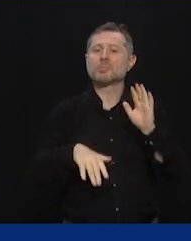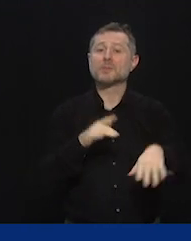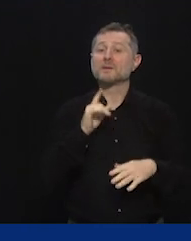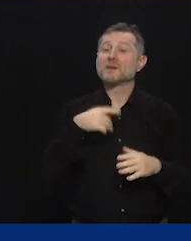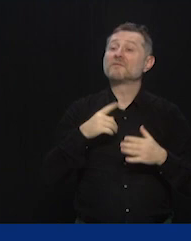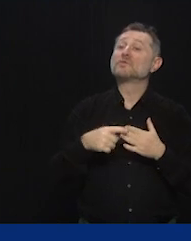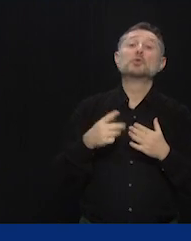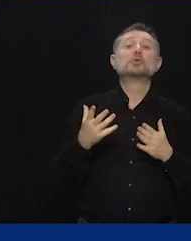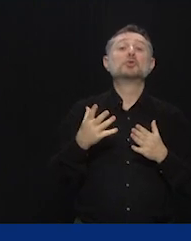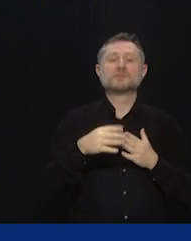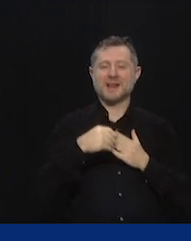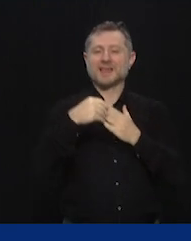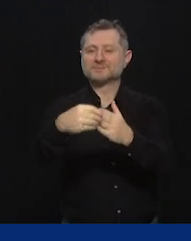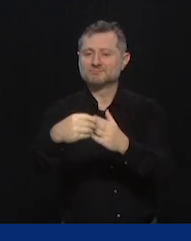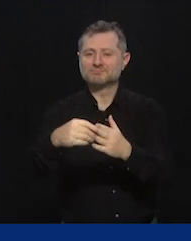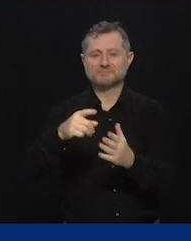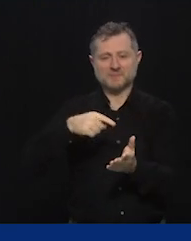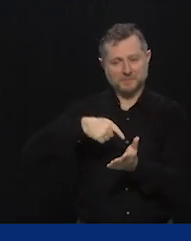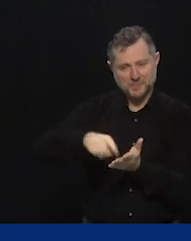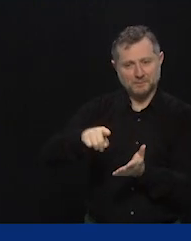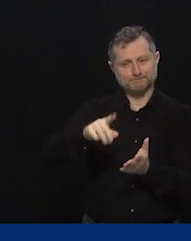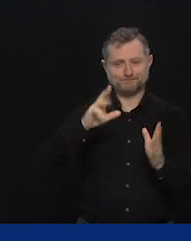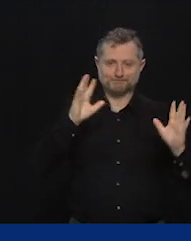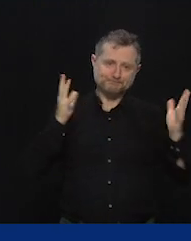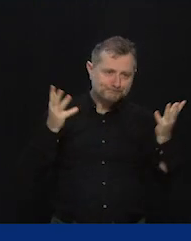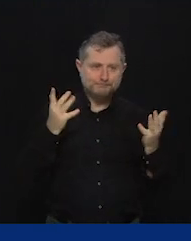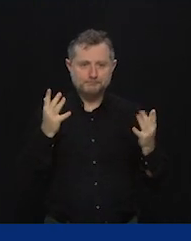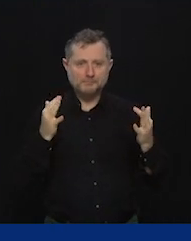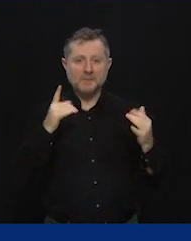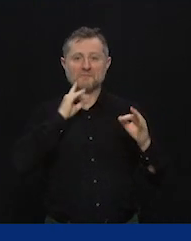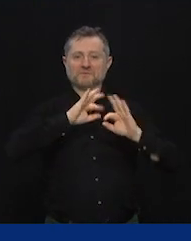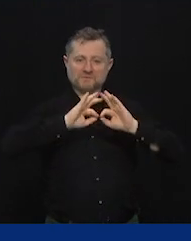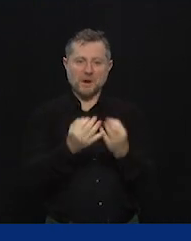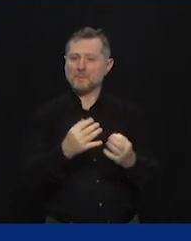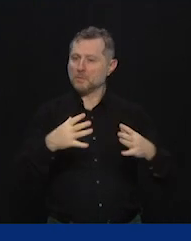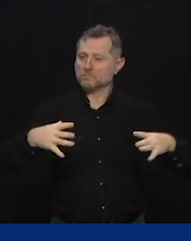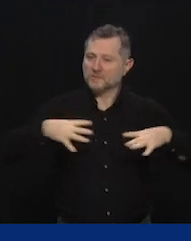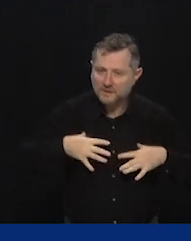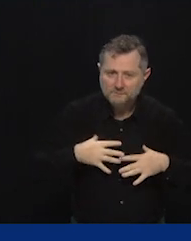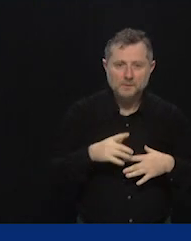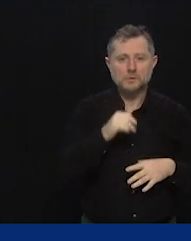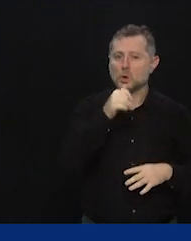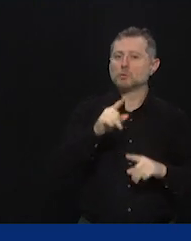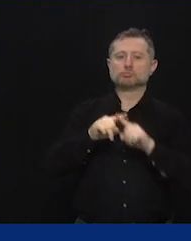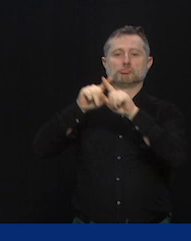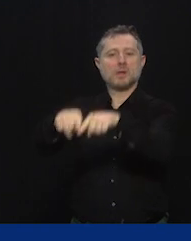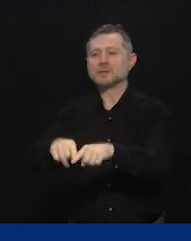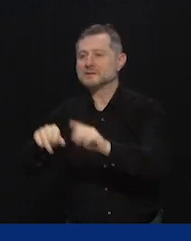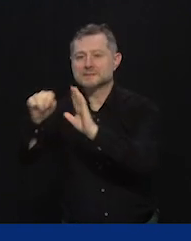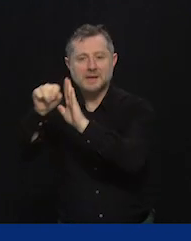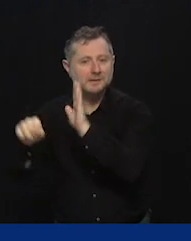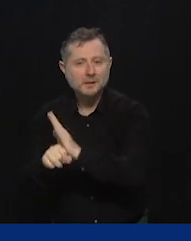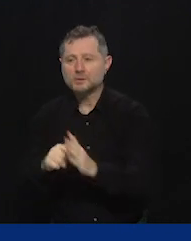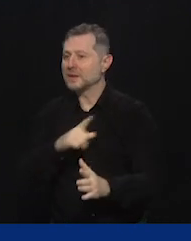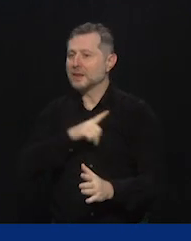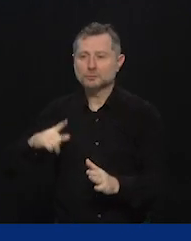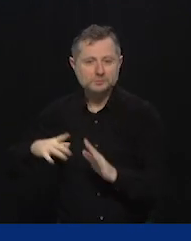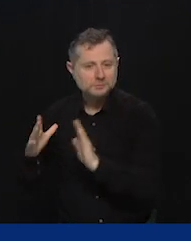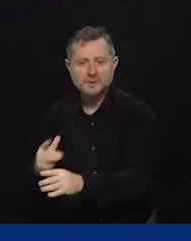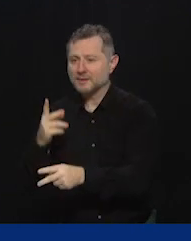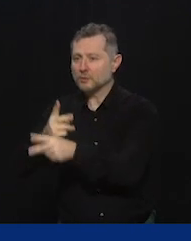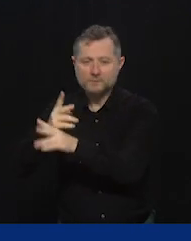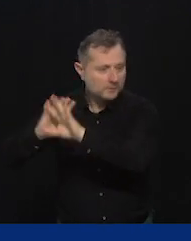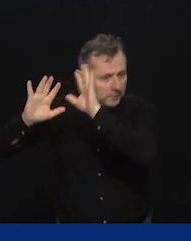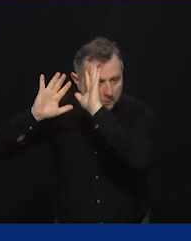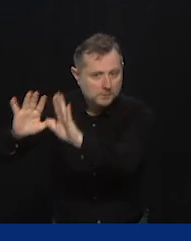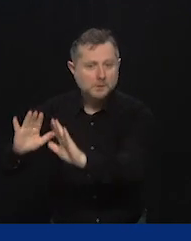up to the individual state legislatures to do the right thing. And we hope that they can find a resolution to this problem in Washington as we